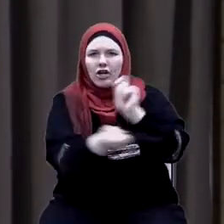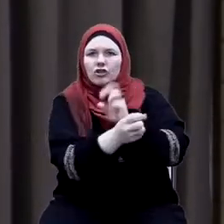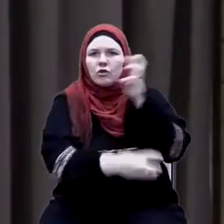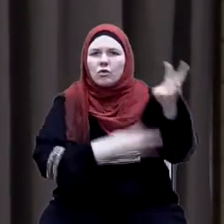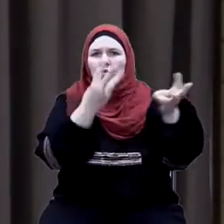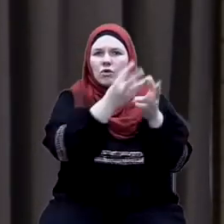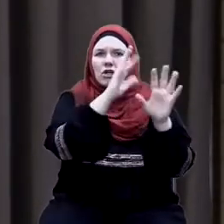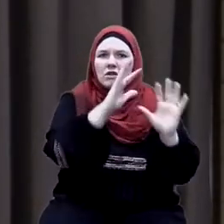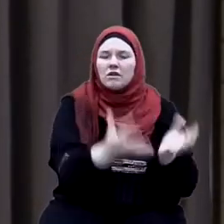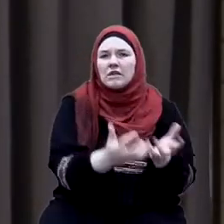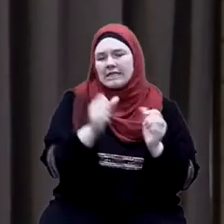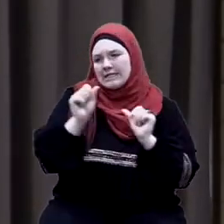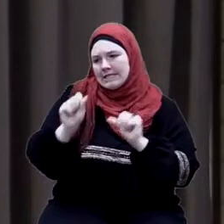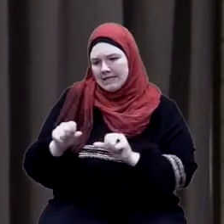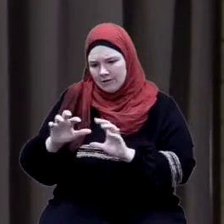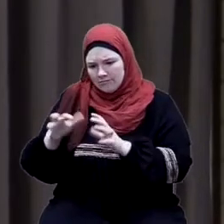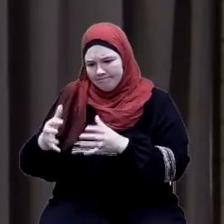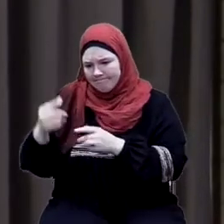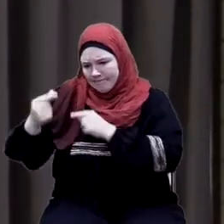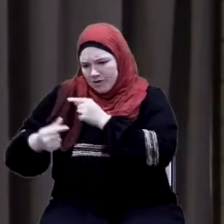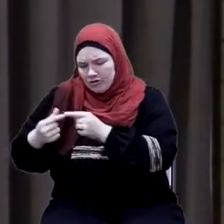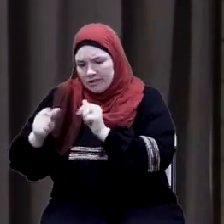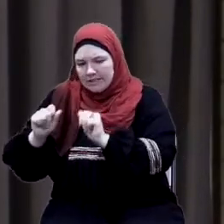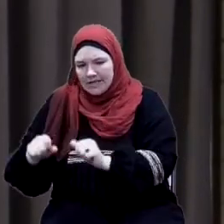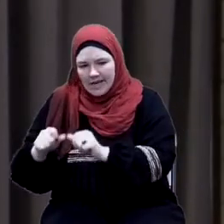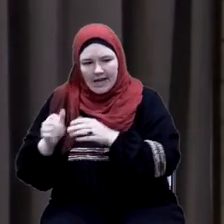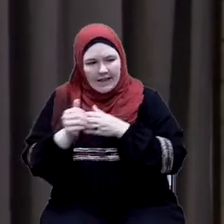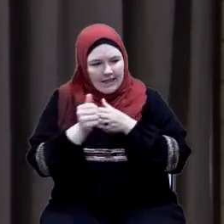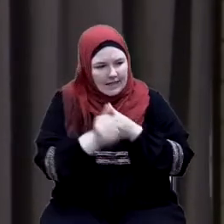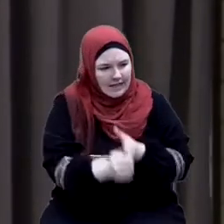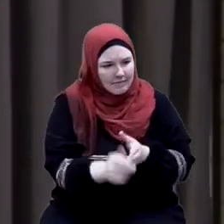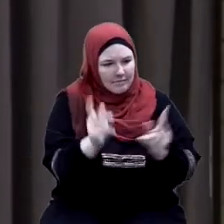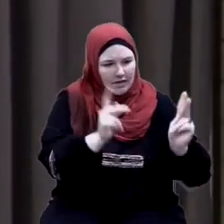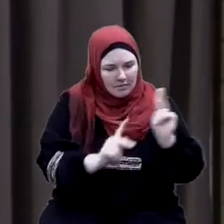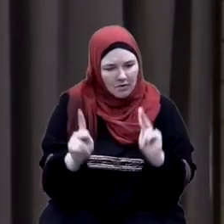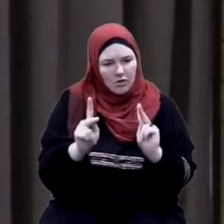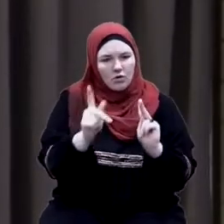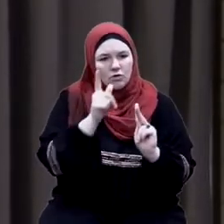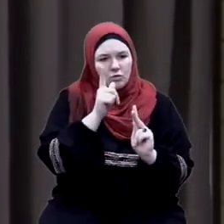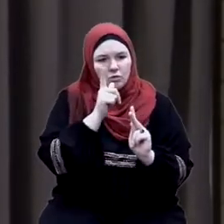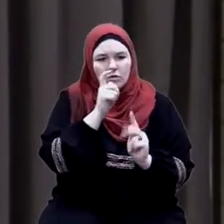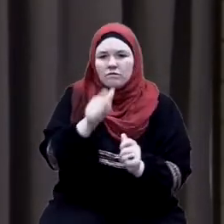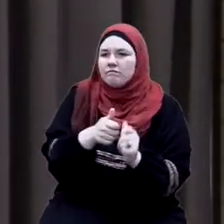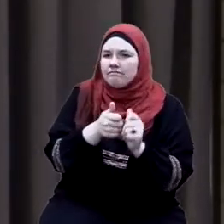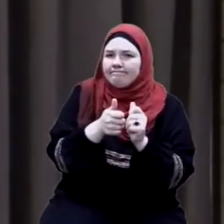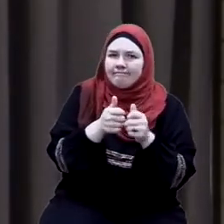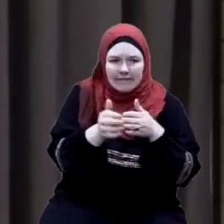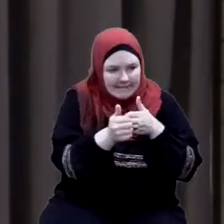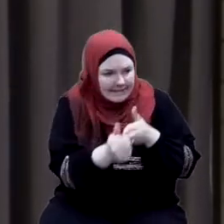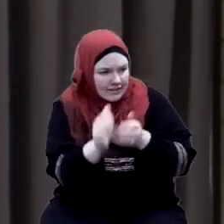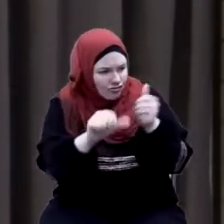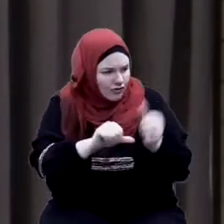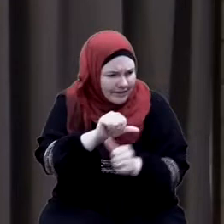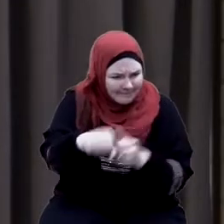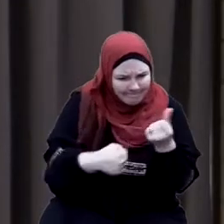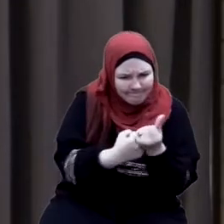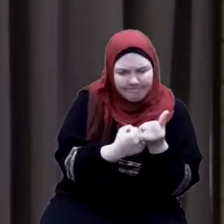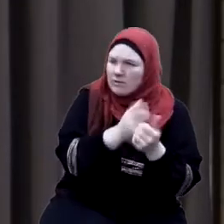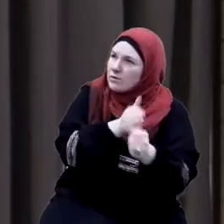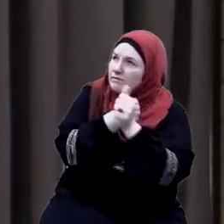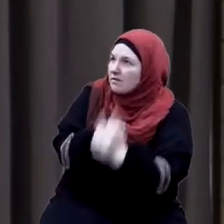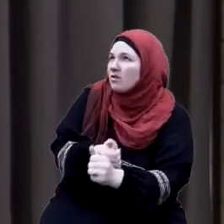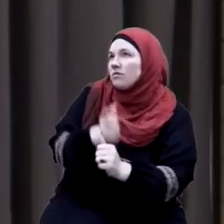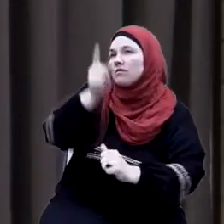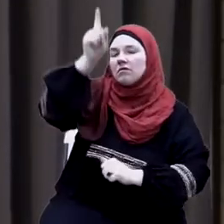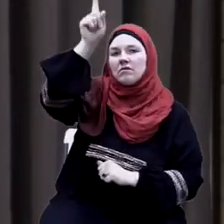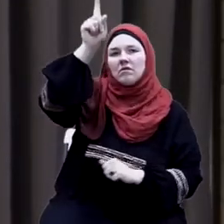reform, from antithesis to God to become submissive to God, from